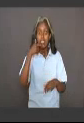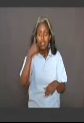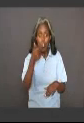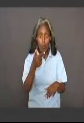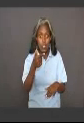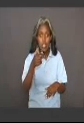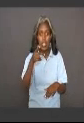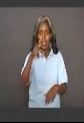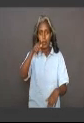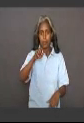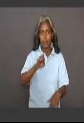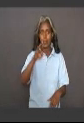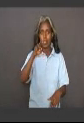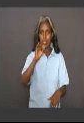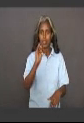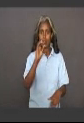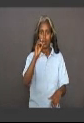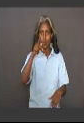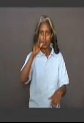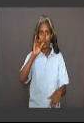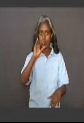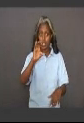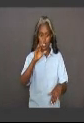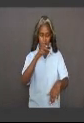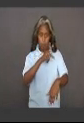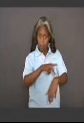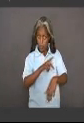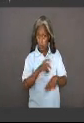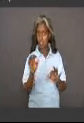a periodic function.